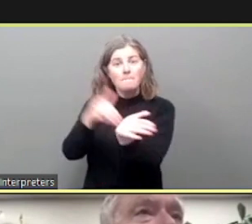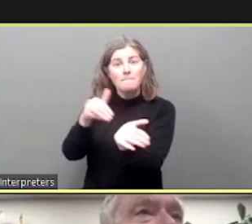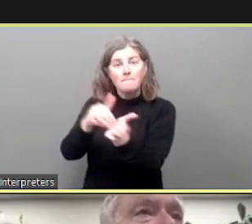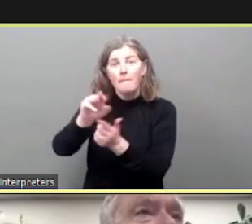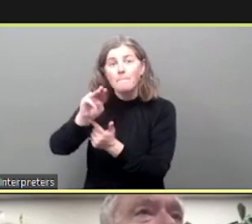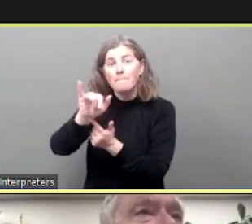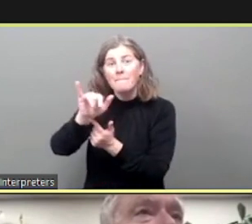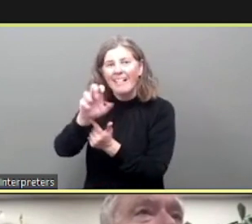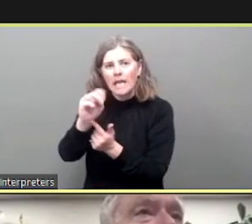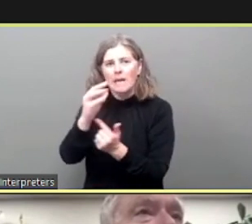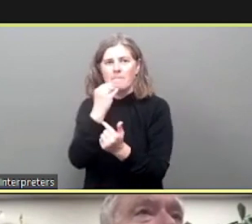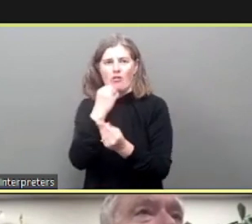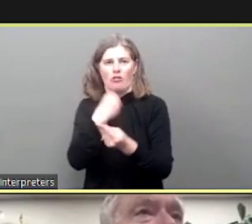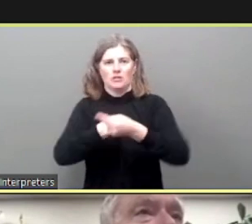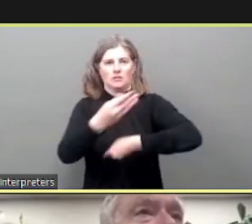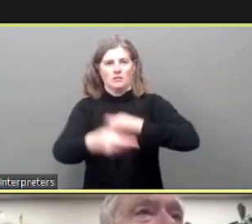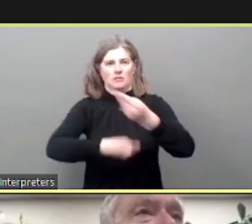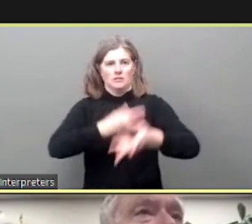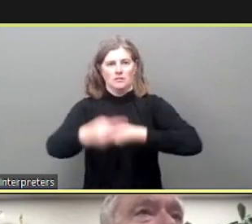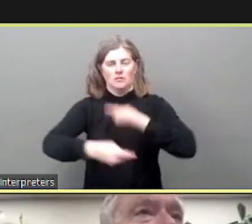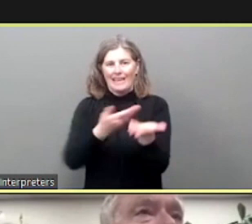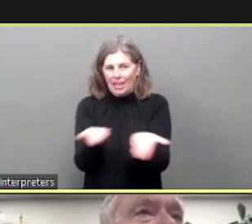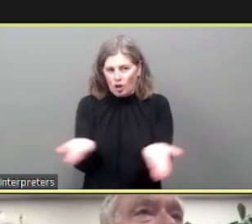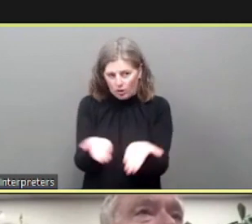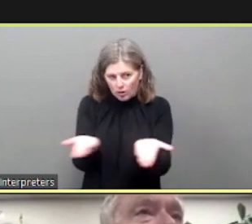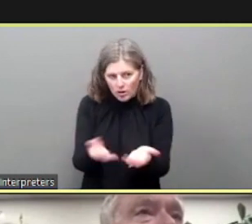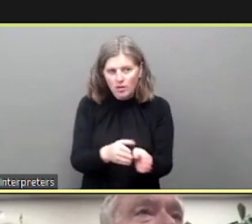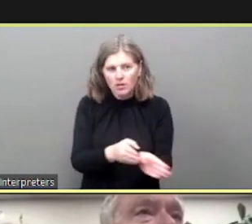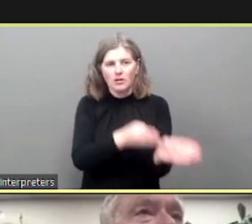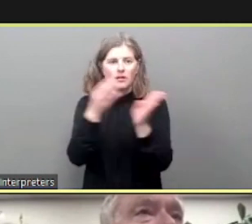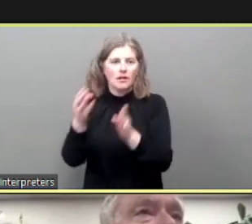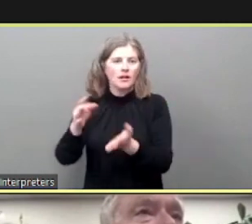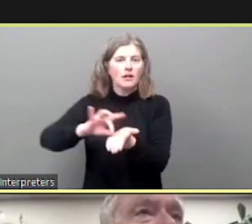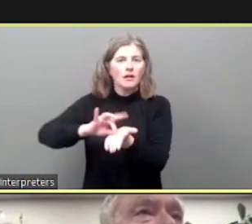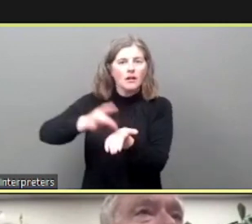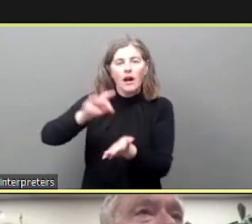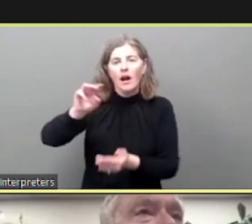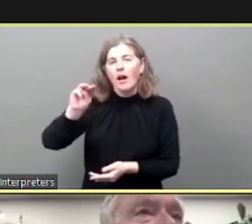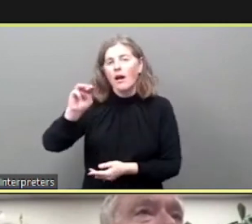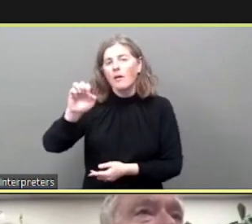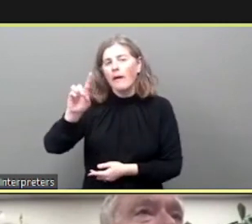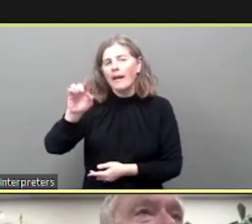that's million meals to Mexicans this year. Medicaid covering